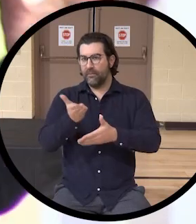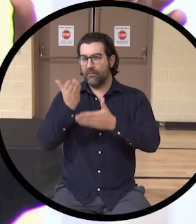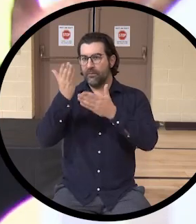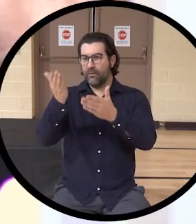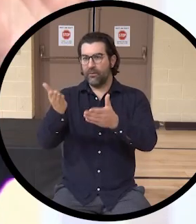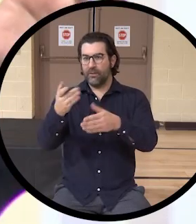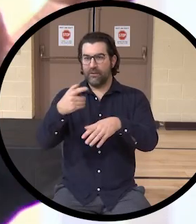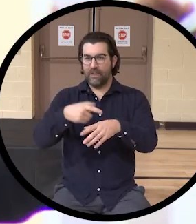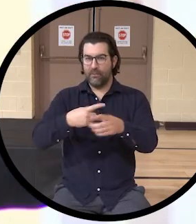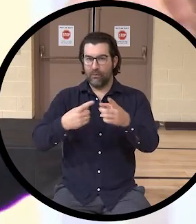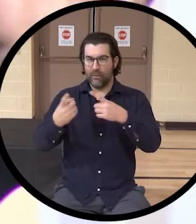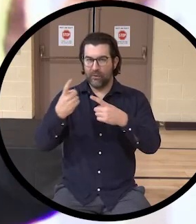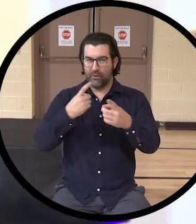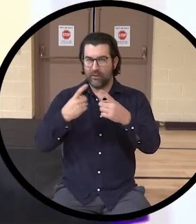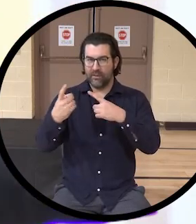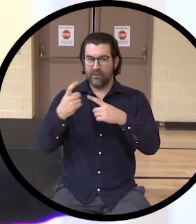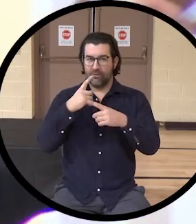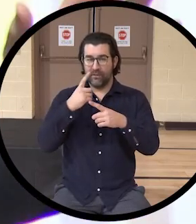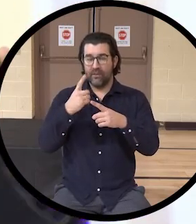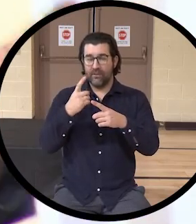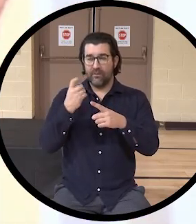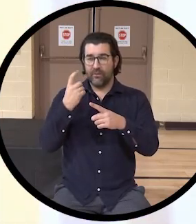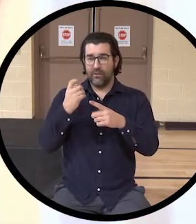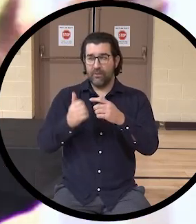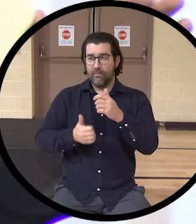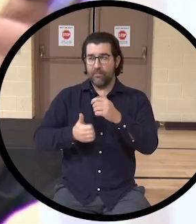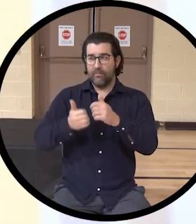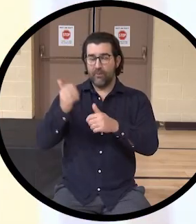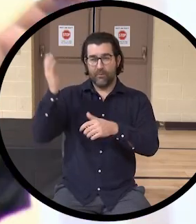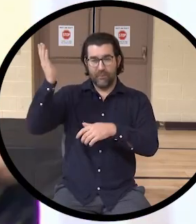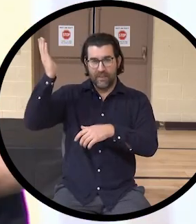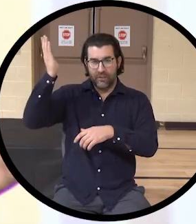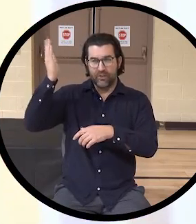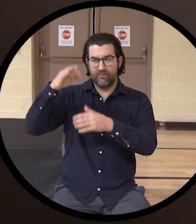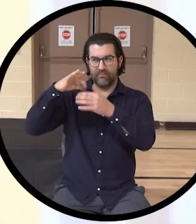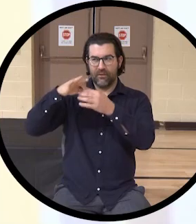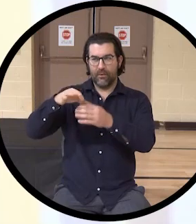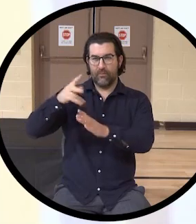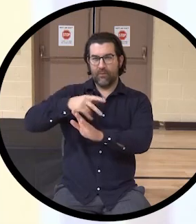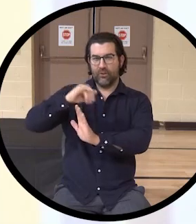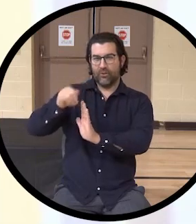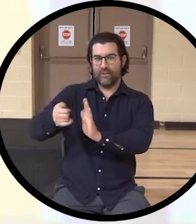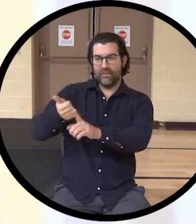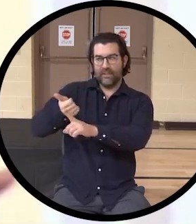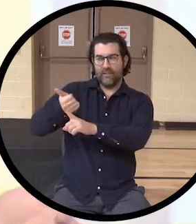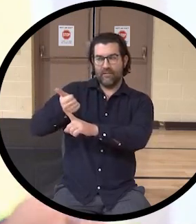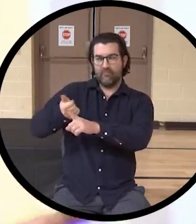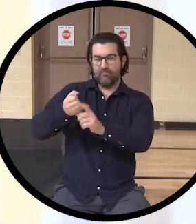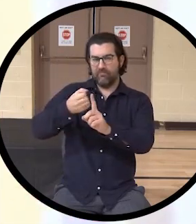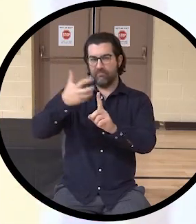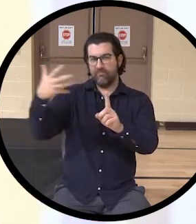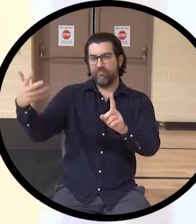I know a lot of that seems like housekeeping, but really the majority of the presentation will be about the project itself.